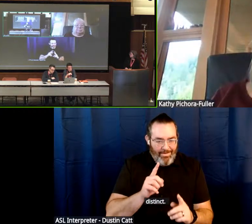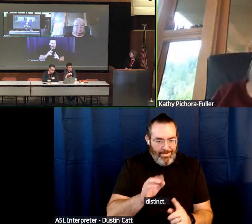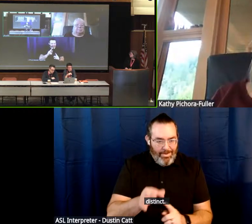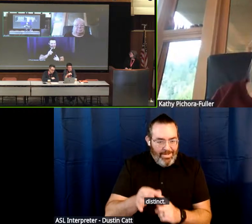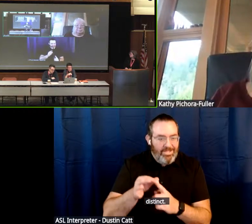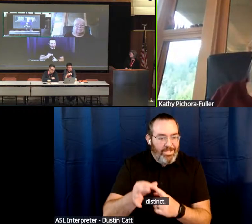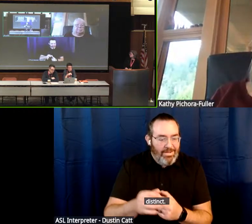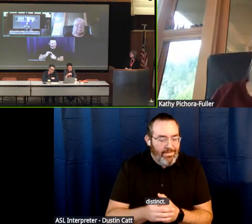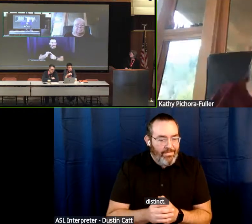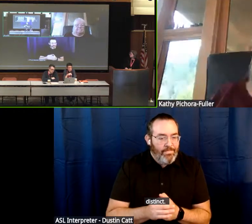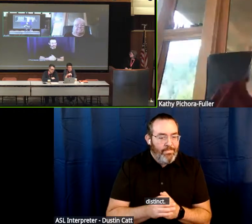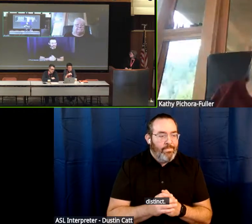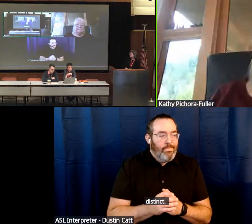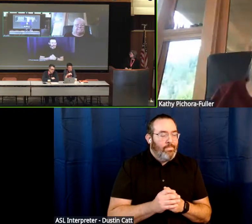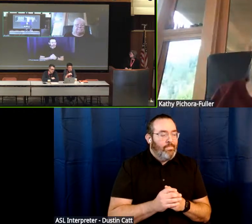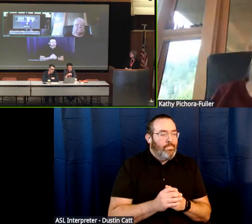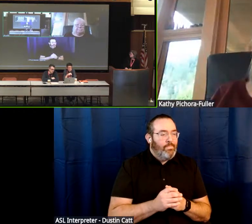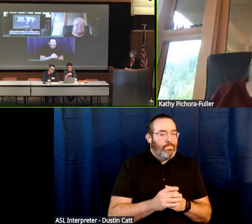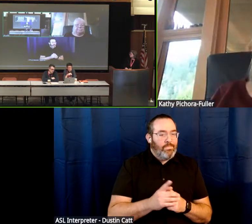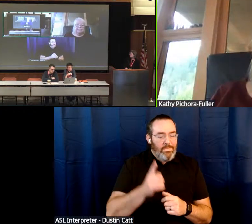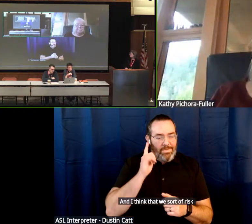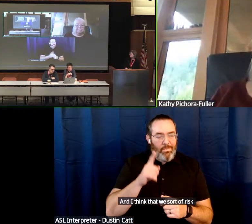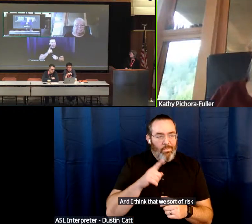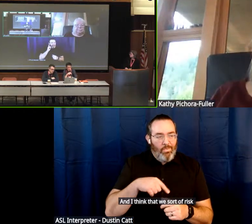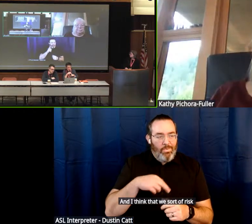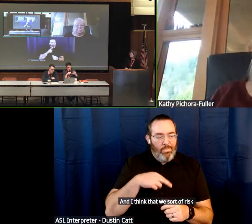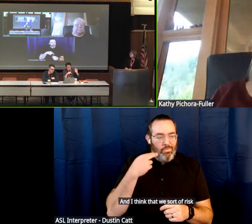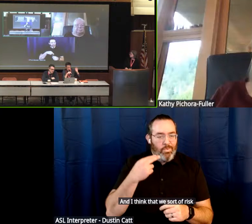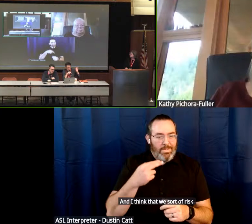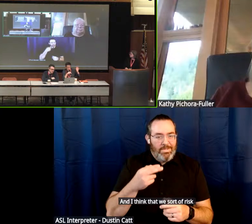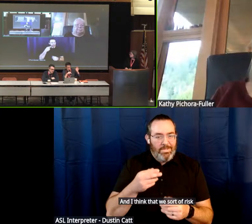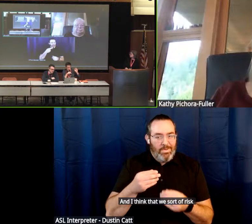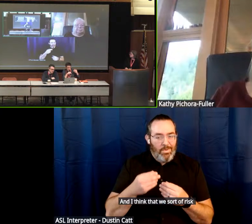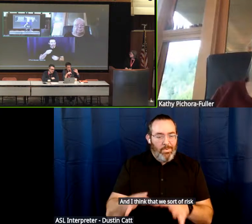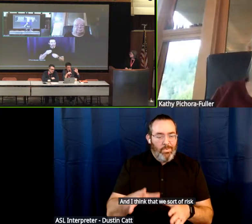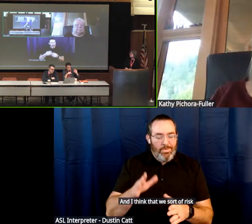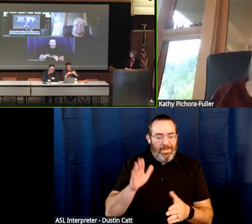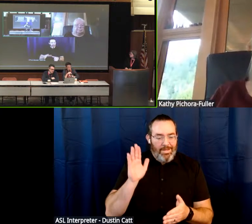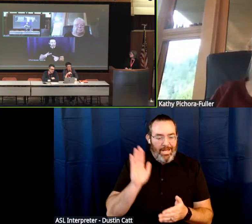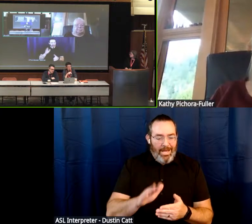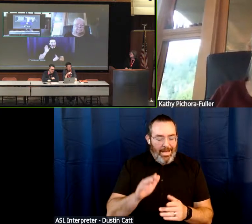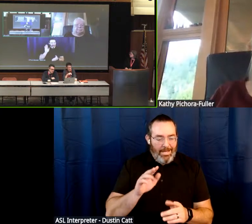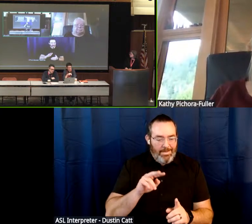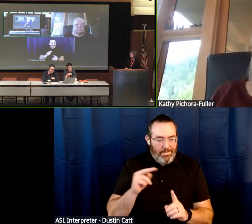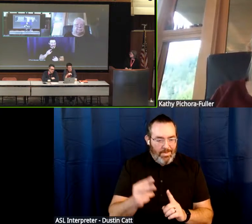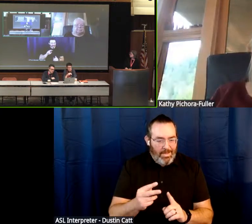of risk throwing out the less objective, putting that in quotes,